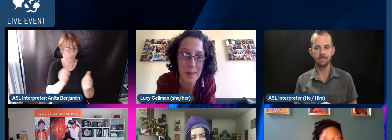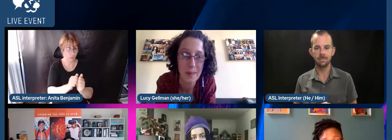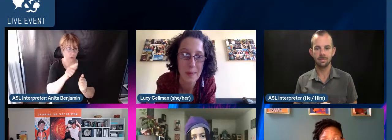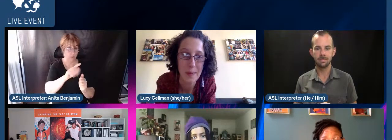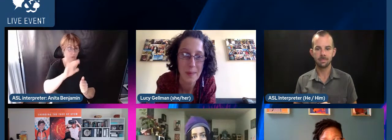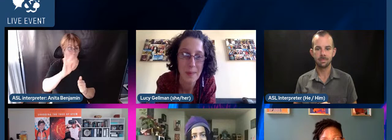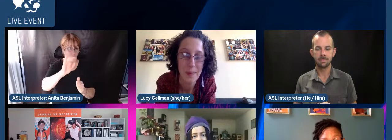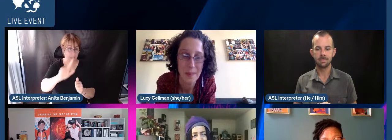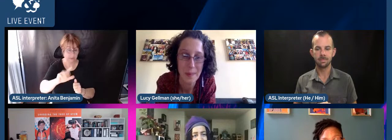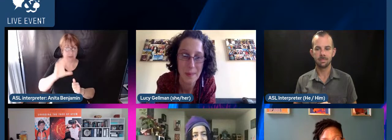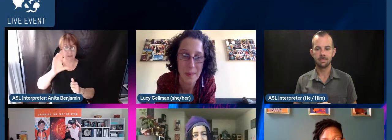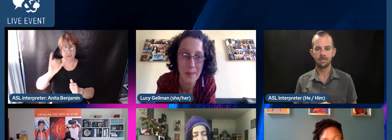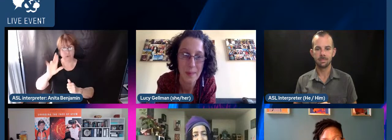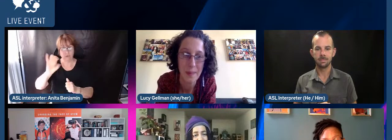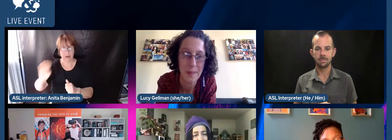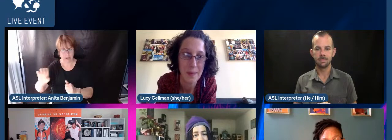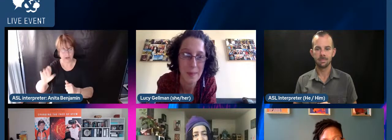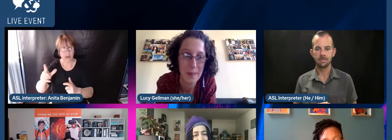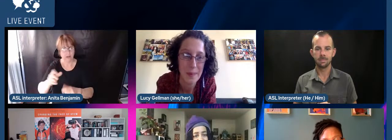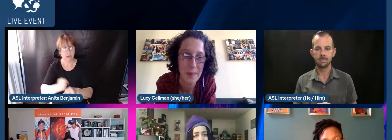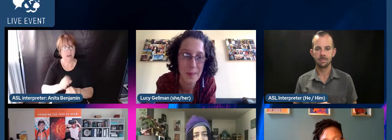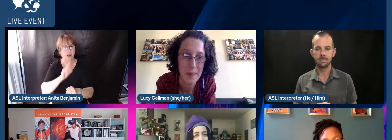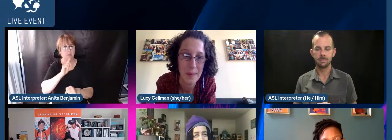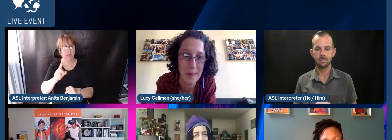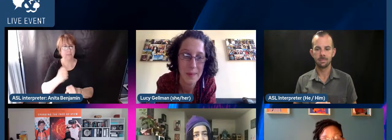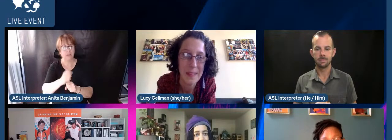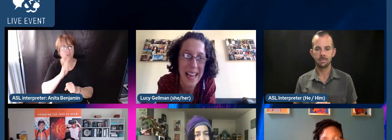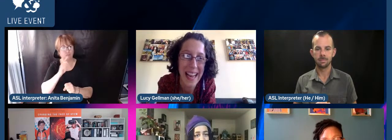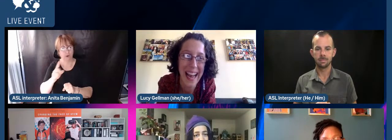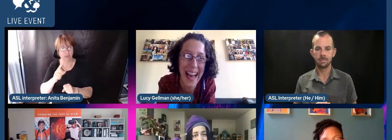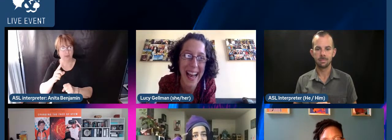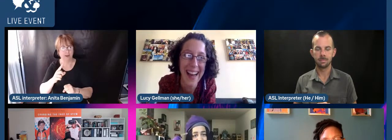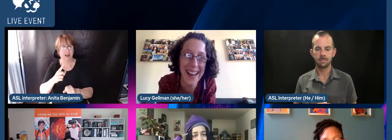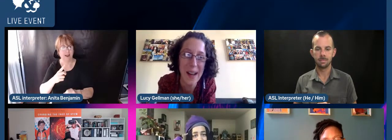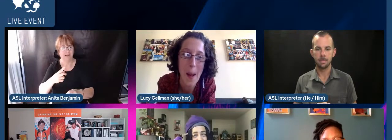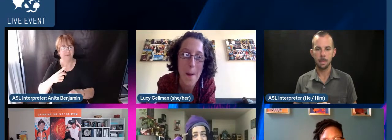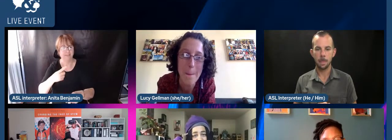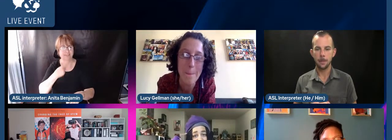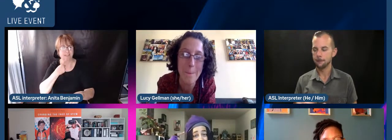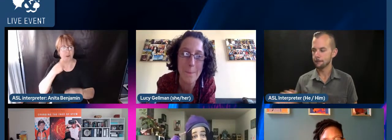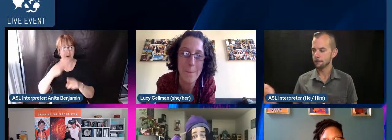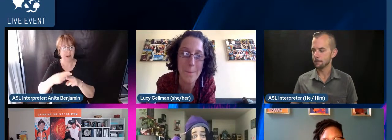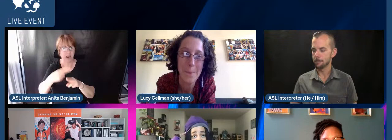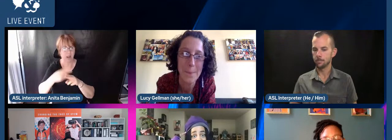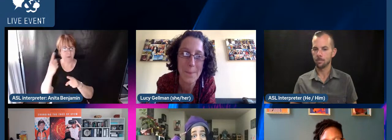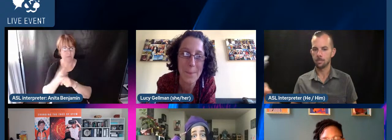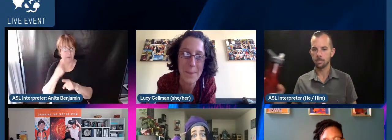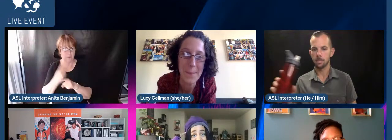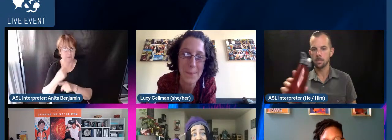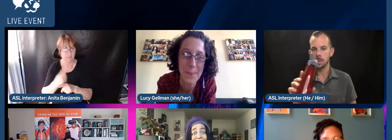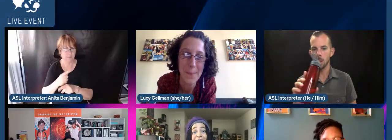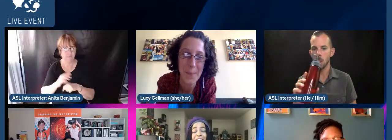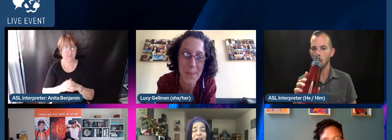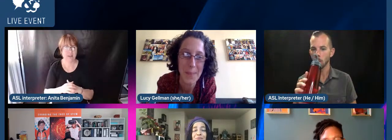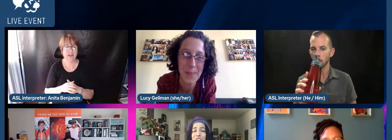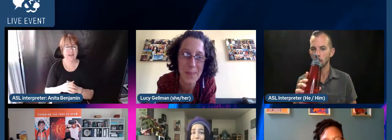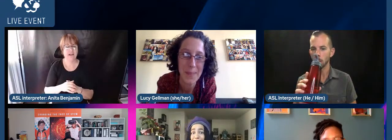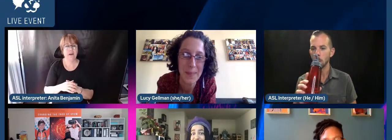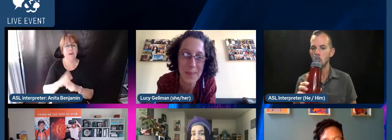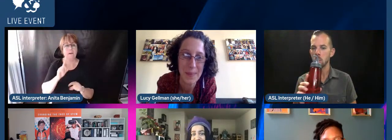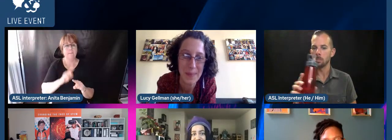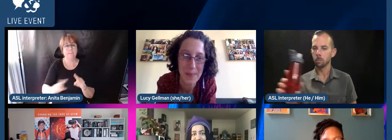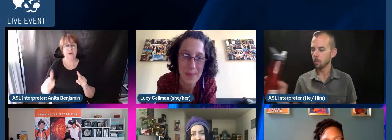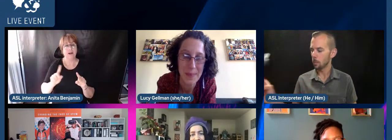pronouncing your name correctly. I'm realizing I made friends with you digitally and have fully memorized your name and the way I imagined it pronounced.